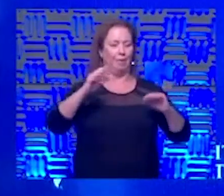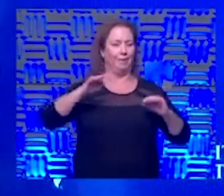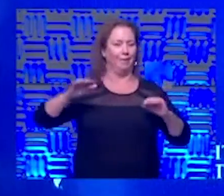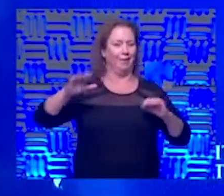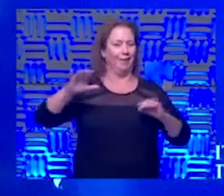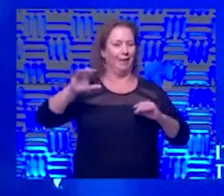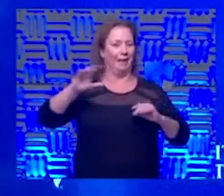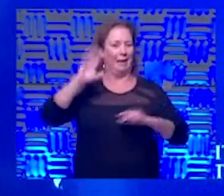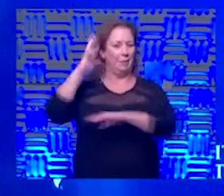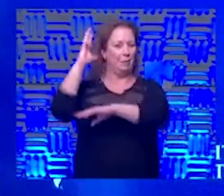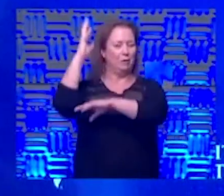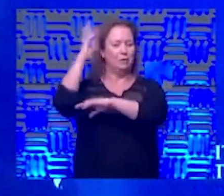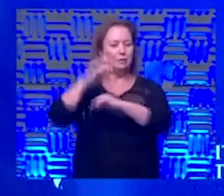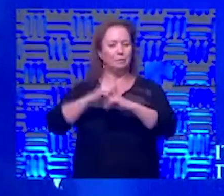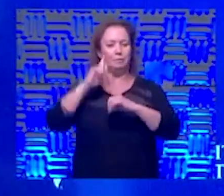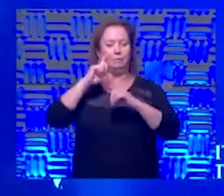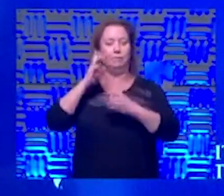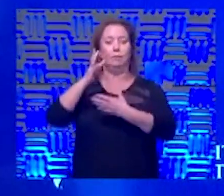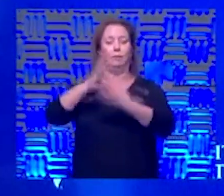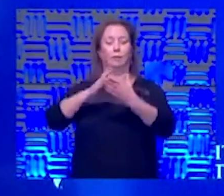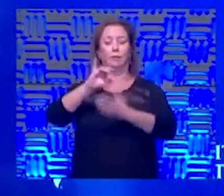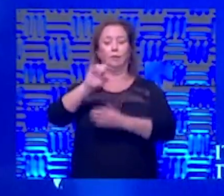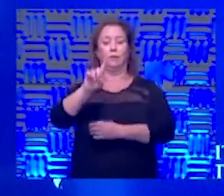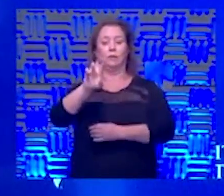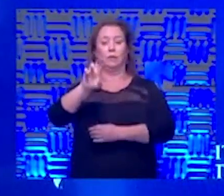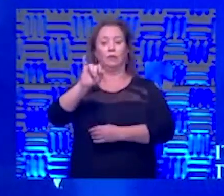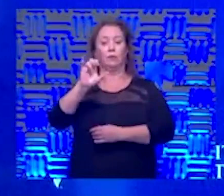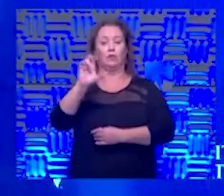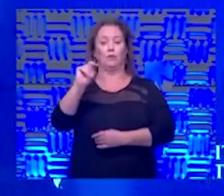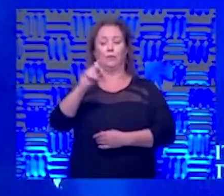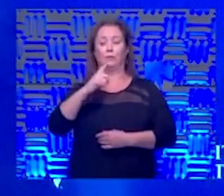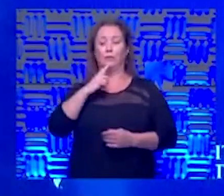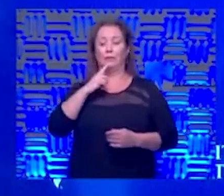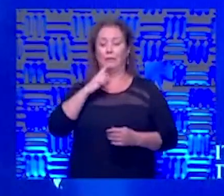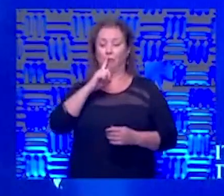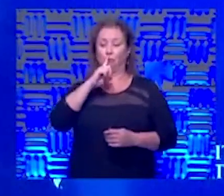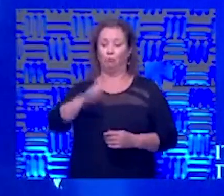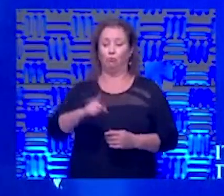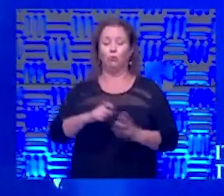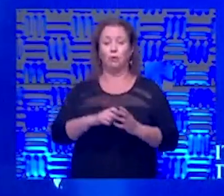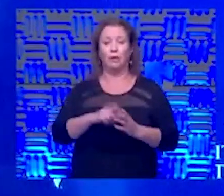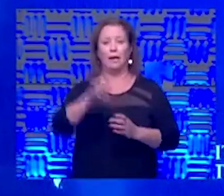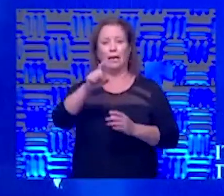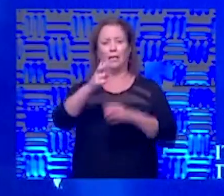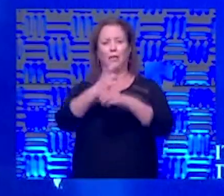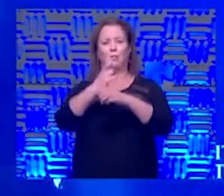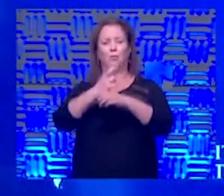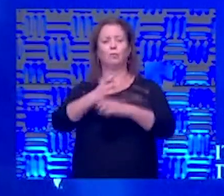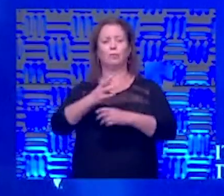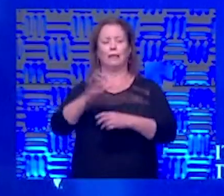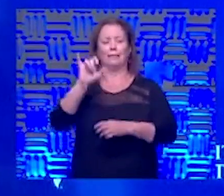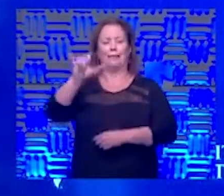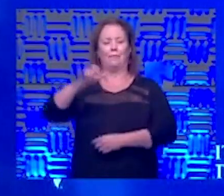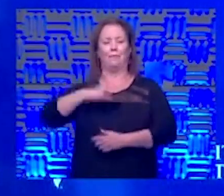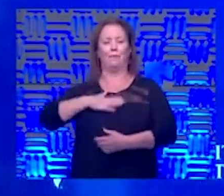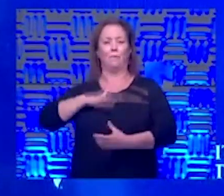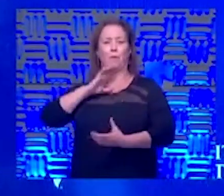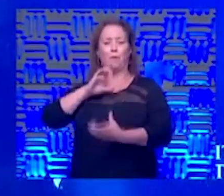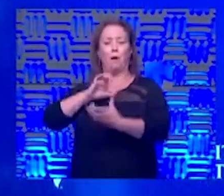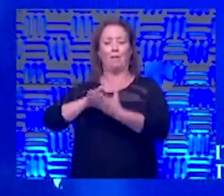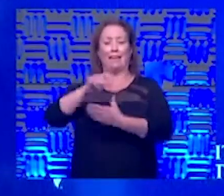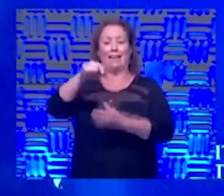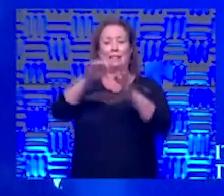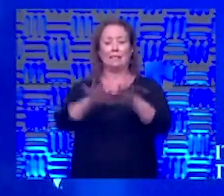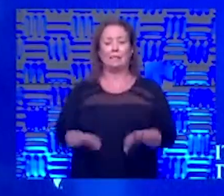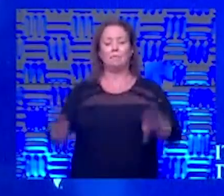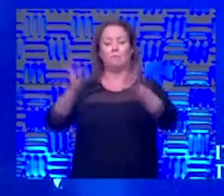really think that's part of it. And I think, Dr. Johnson, what you just said is so true, and I need to use that line with my wife a little more often. This is important